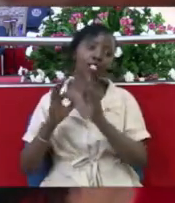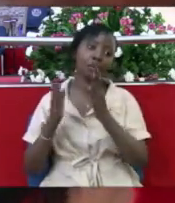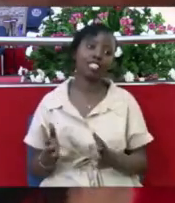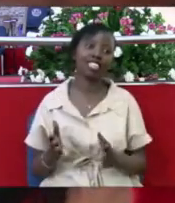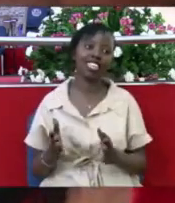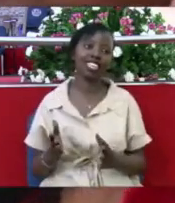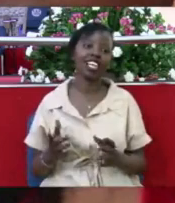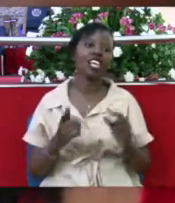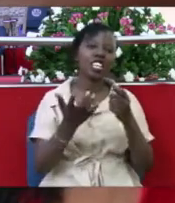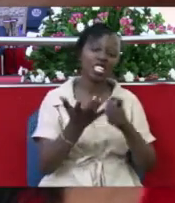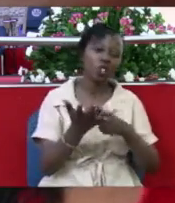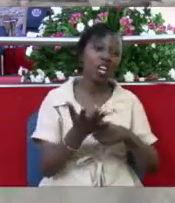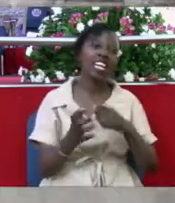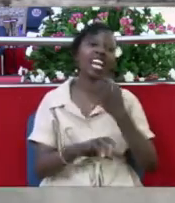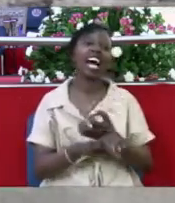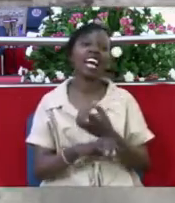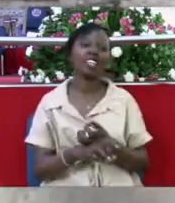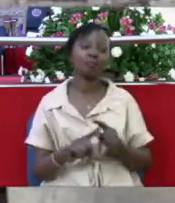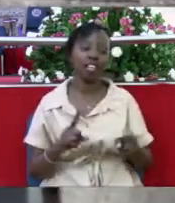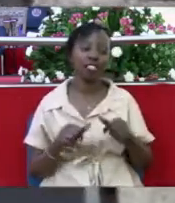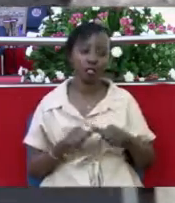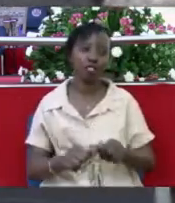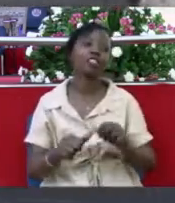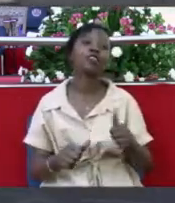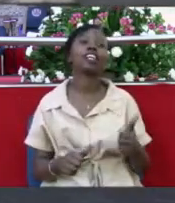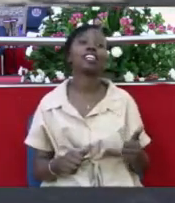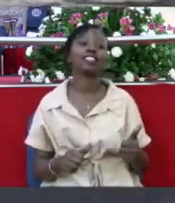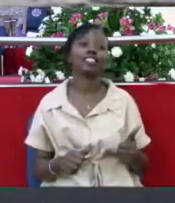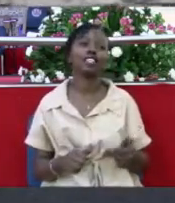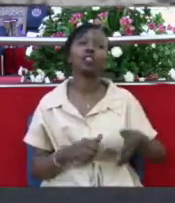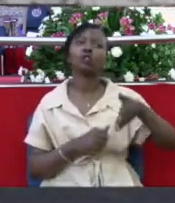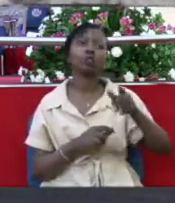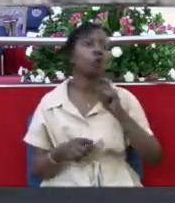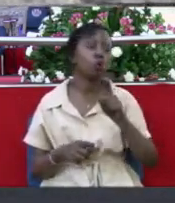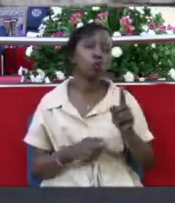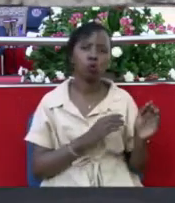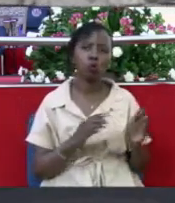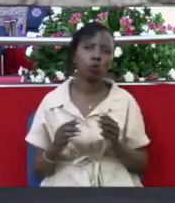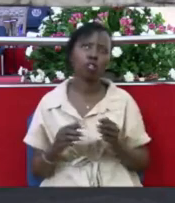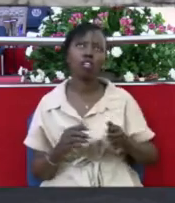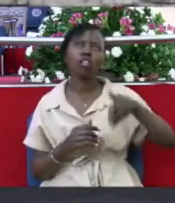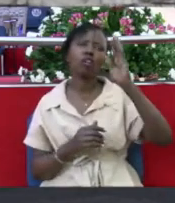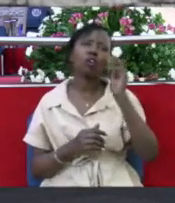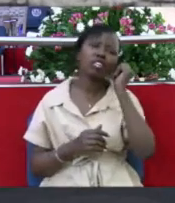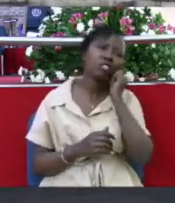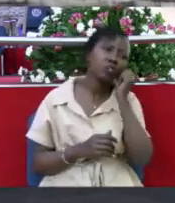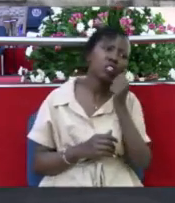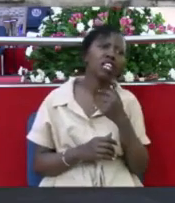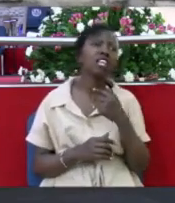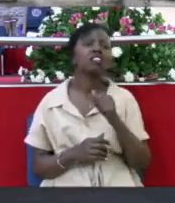Asante. That godly sorrow, hofu ile ya kiungu, is not looking at yourself and saying, oh yeah, I have wronged God.